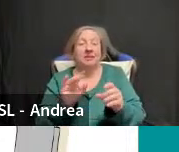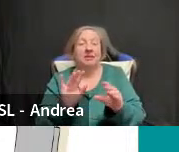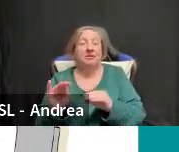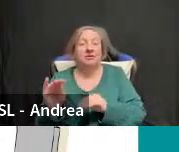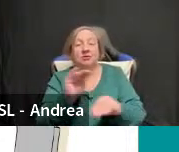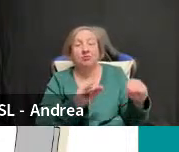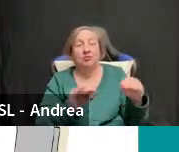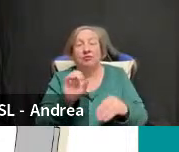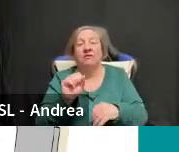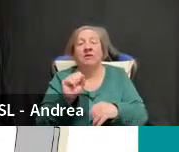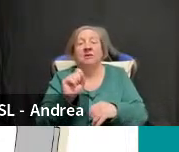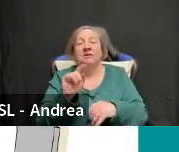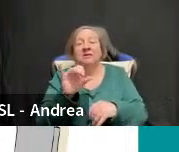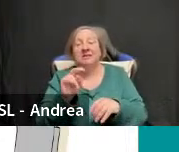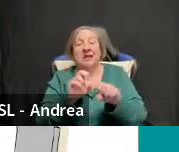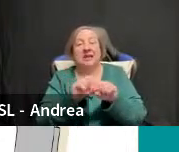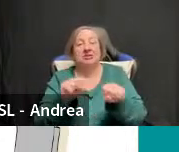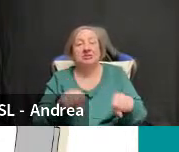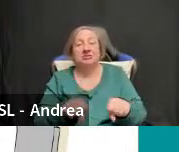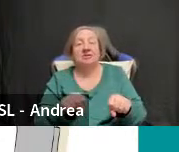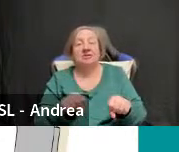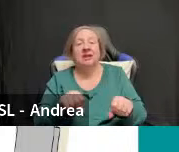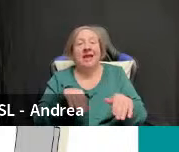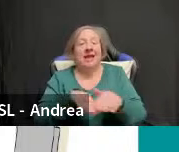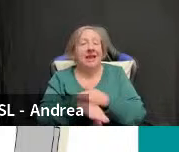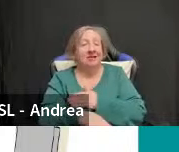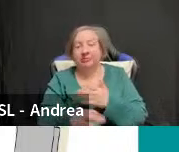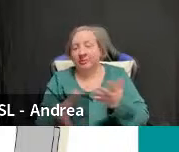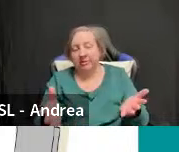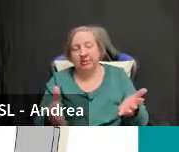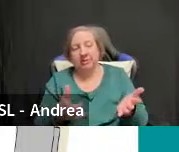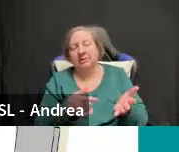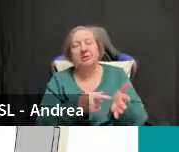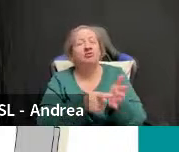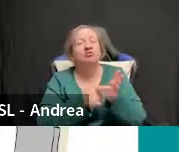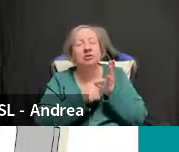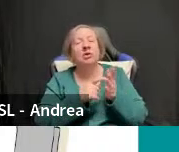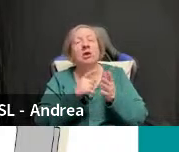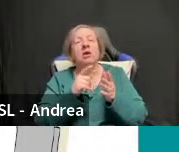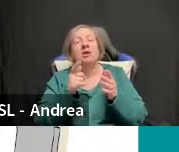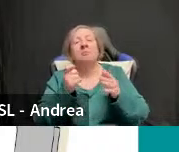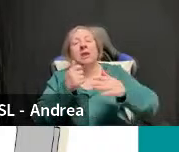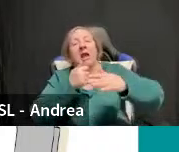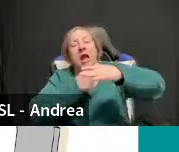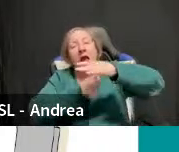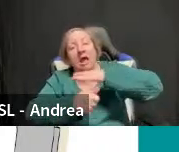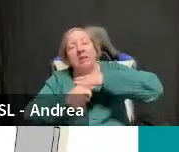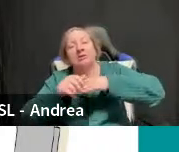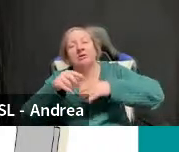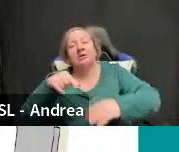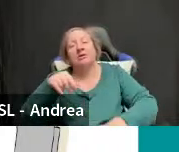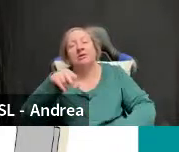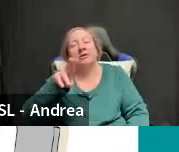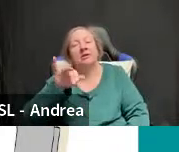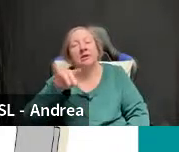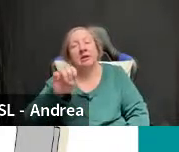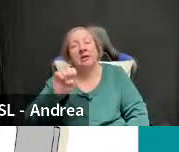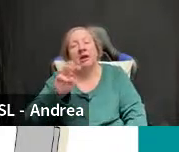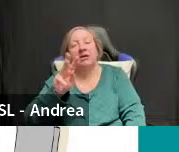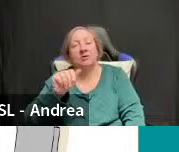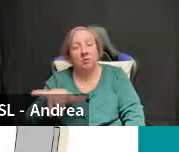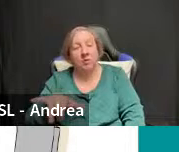station entrances around. They are required to be a little bit more underneath the guideway. So that is somewhat